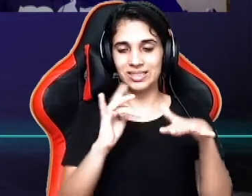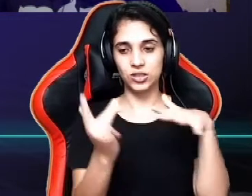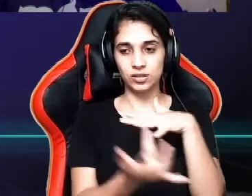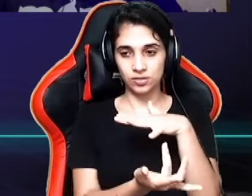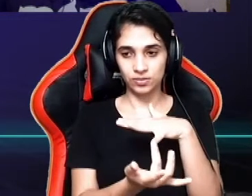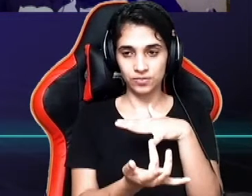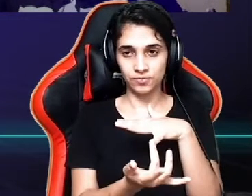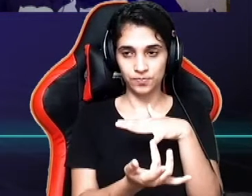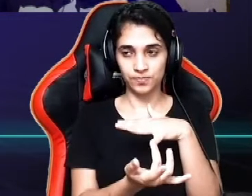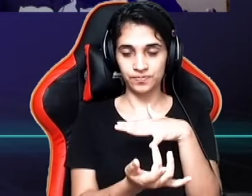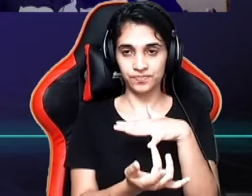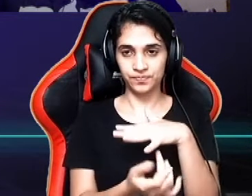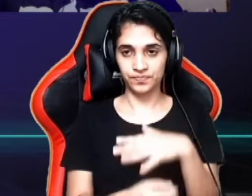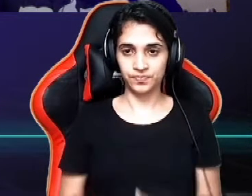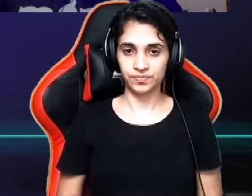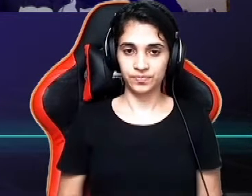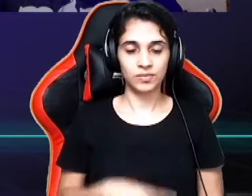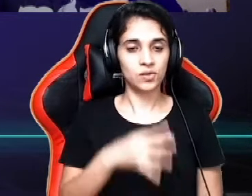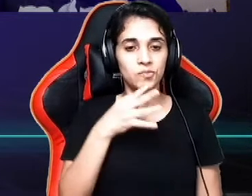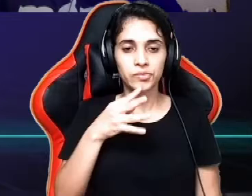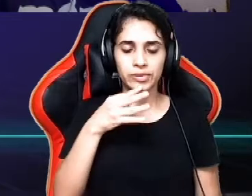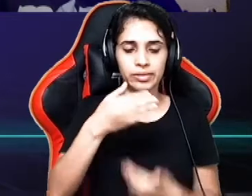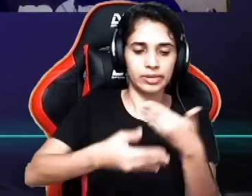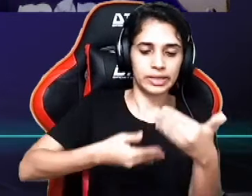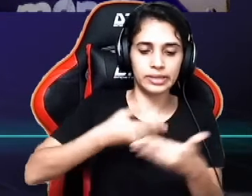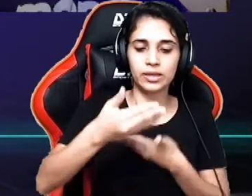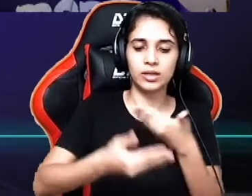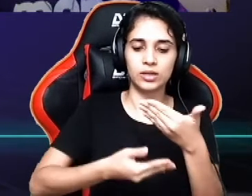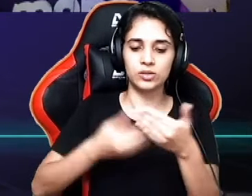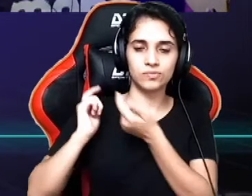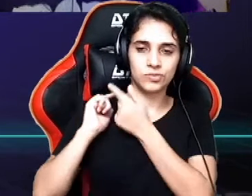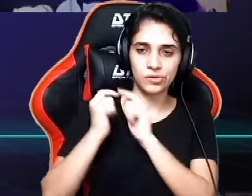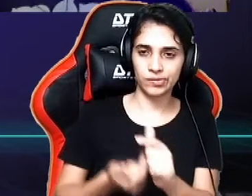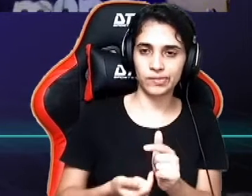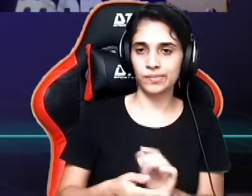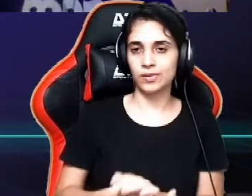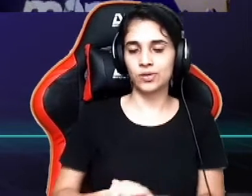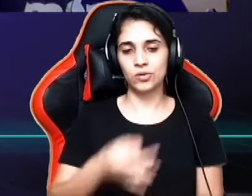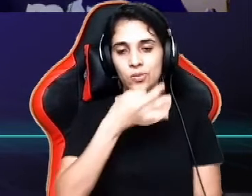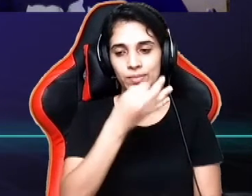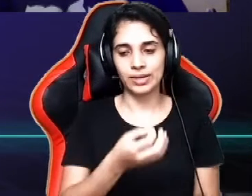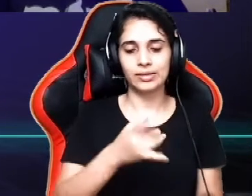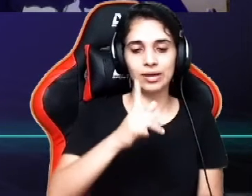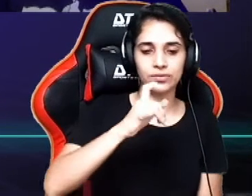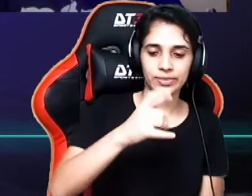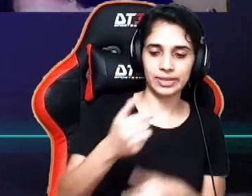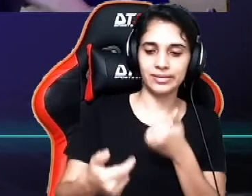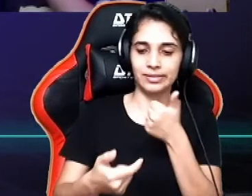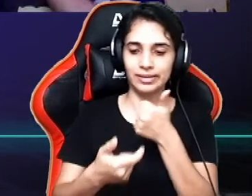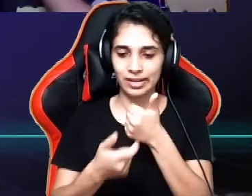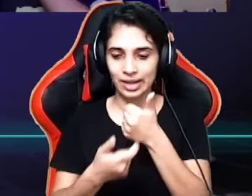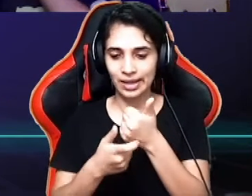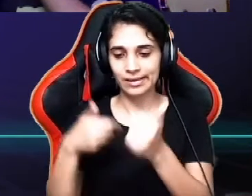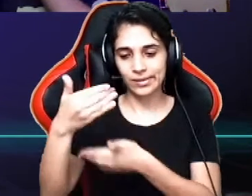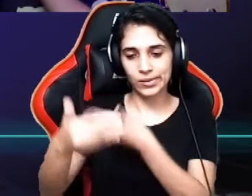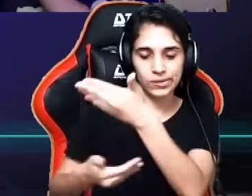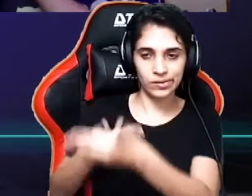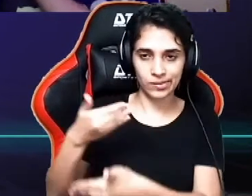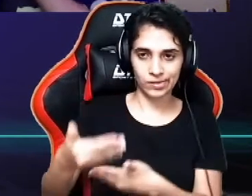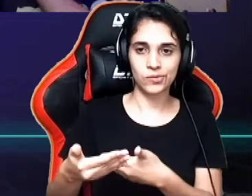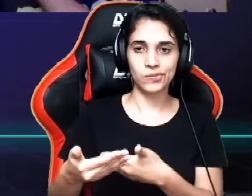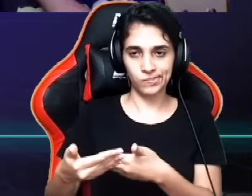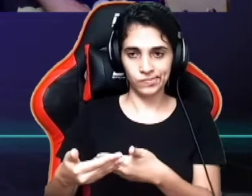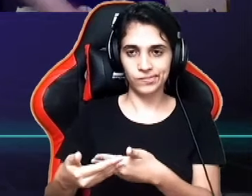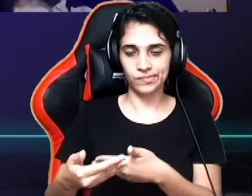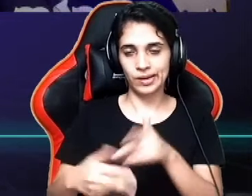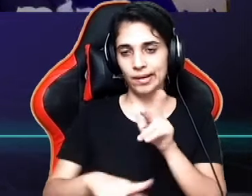networks that we work with. So with those traditional interactions with comments in Instagram, likes,